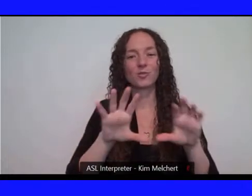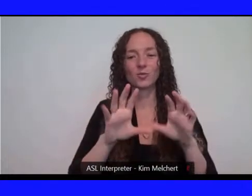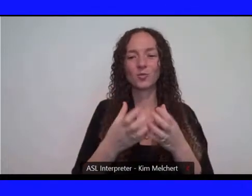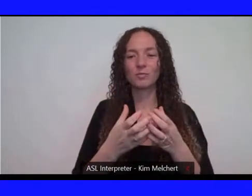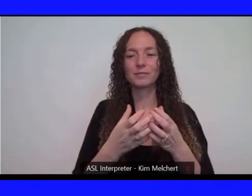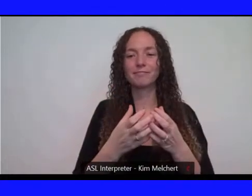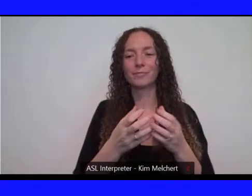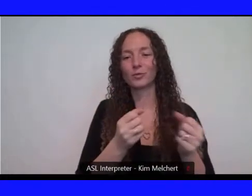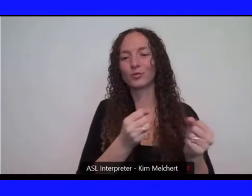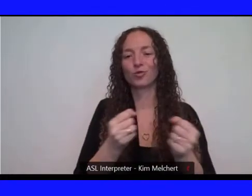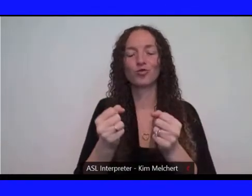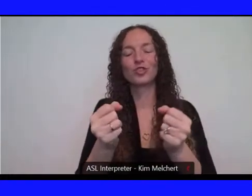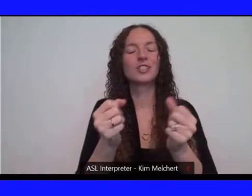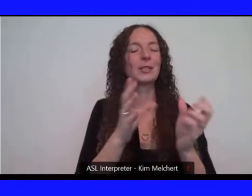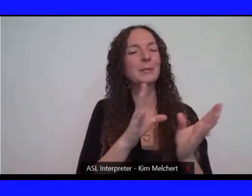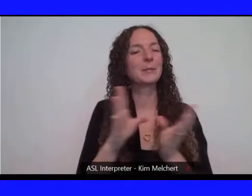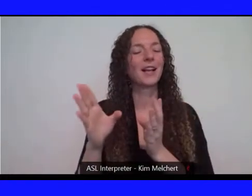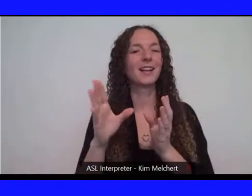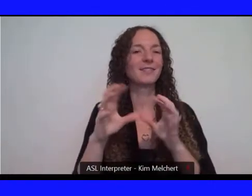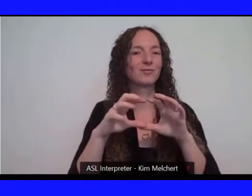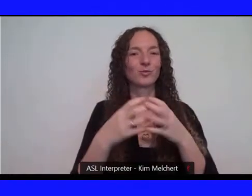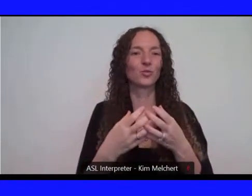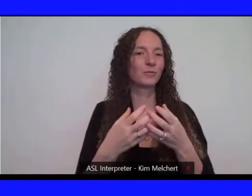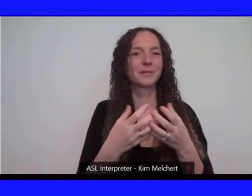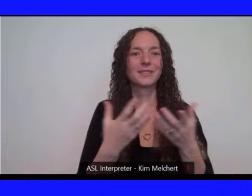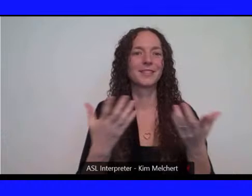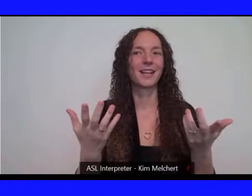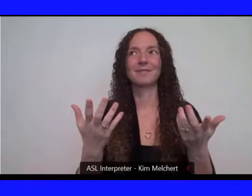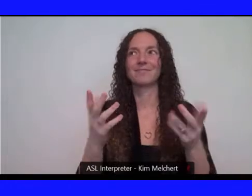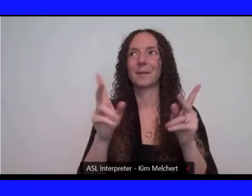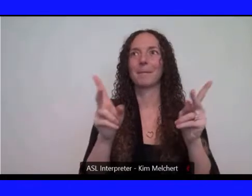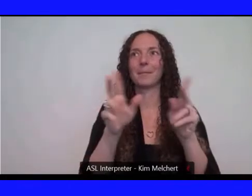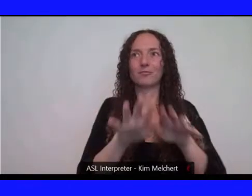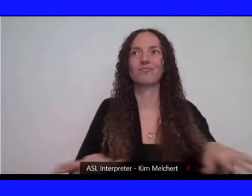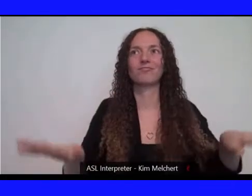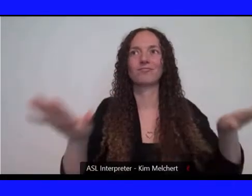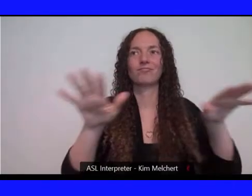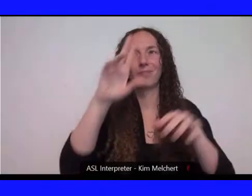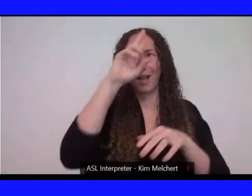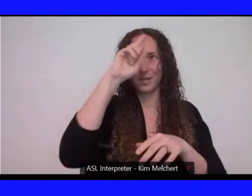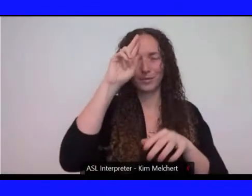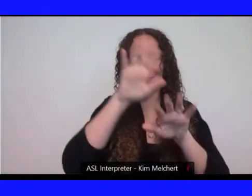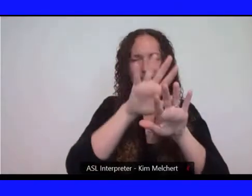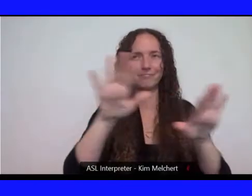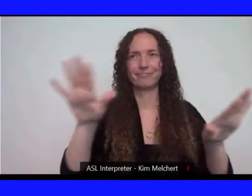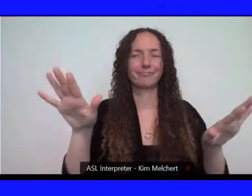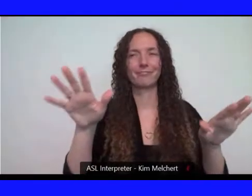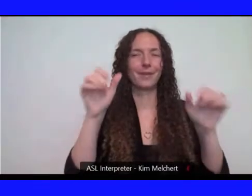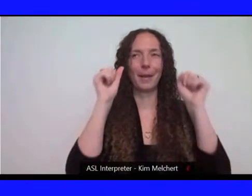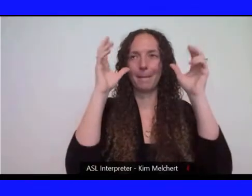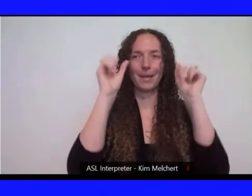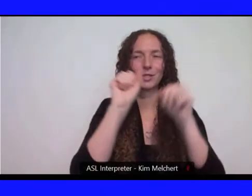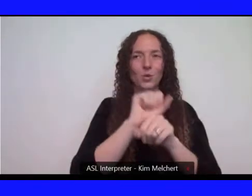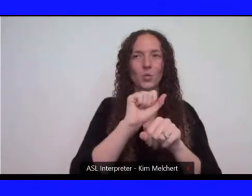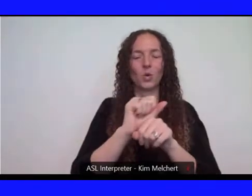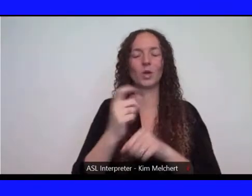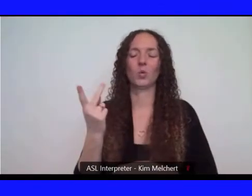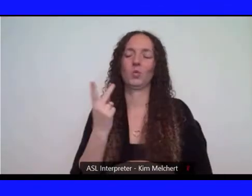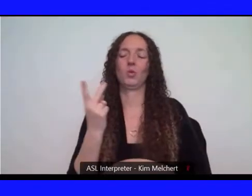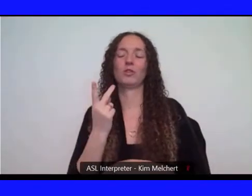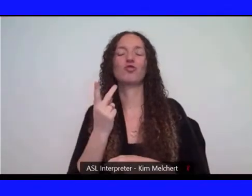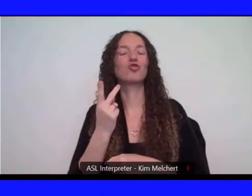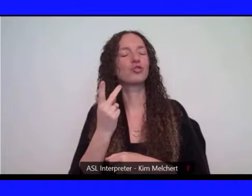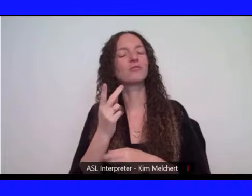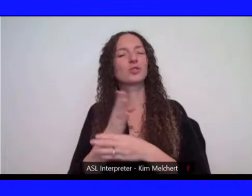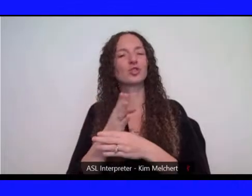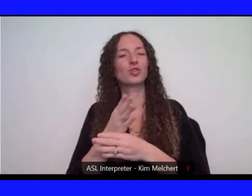that people understand those values and work toward achieving and living up to those values. And I think all of you